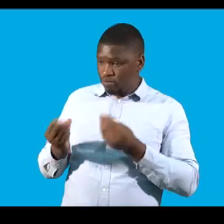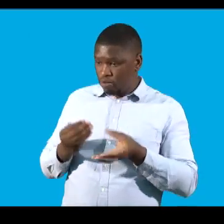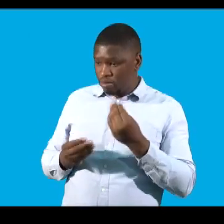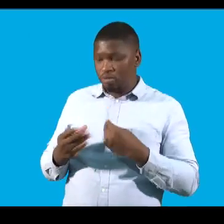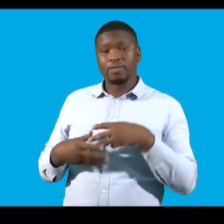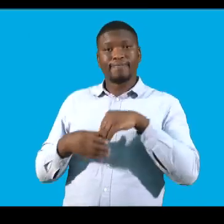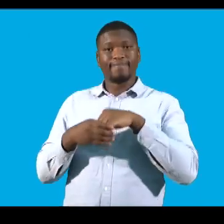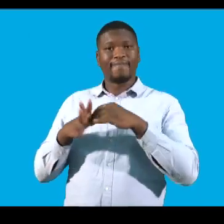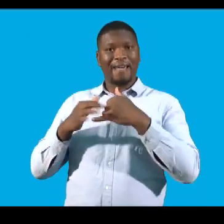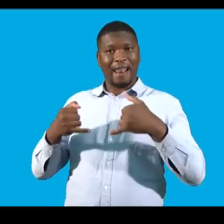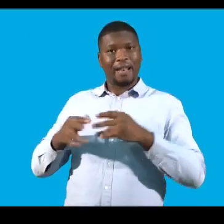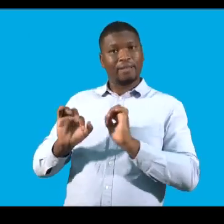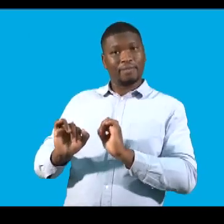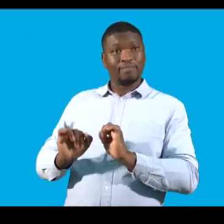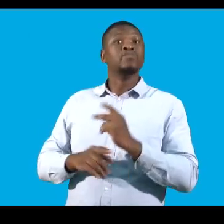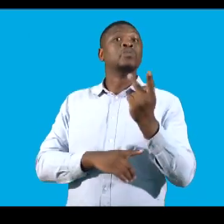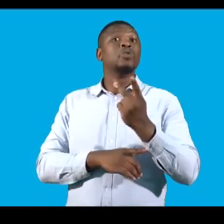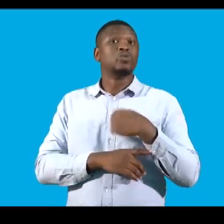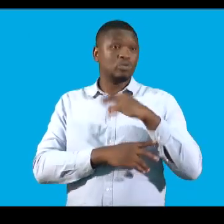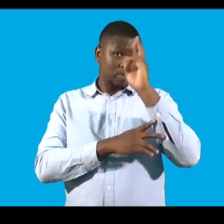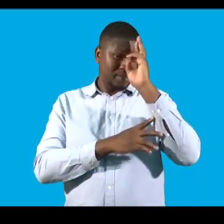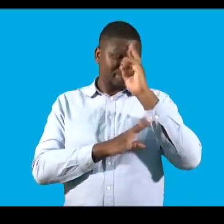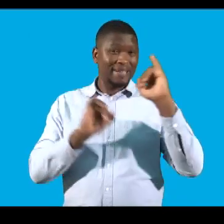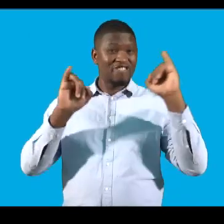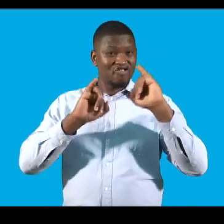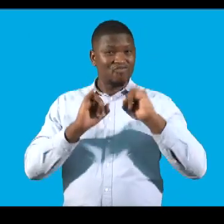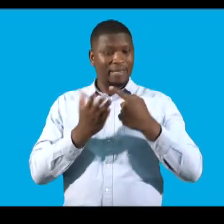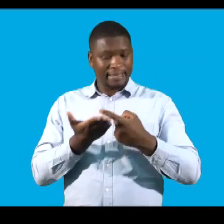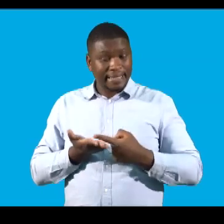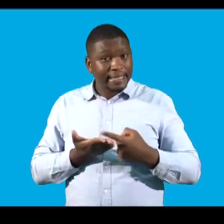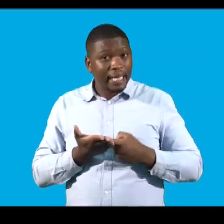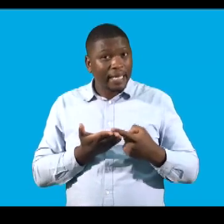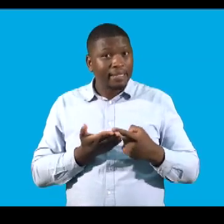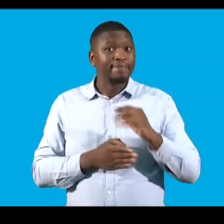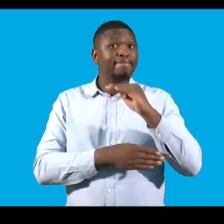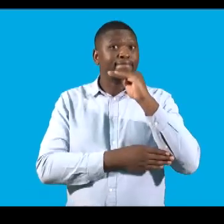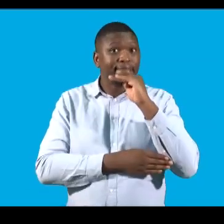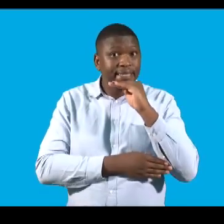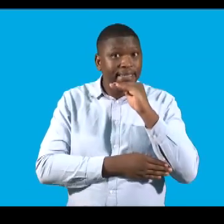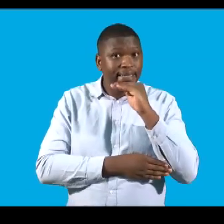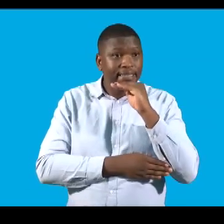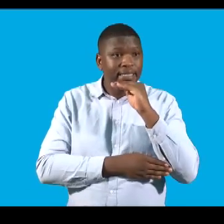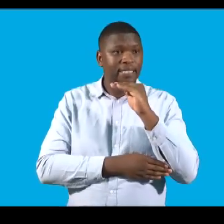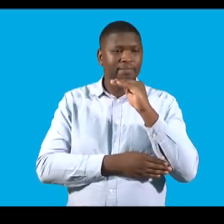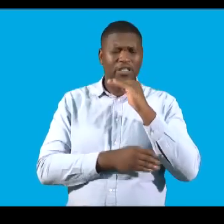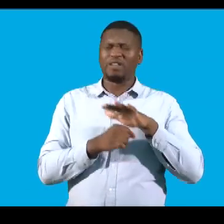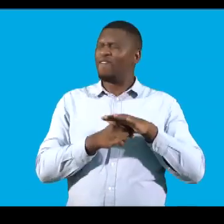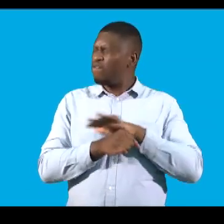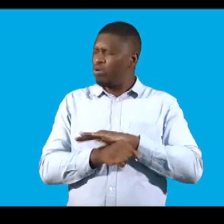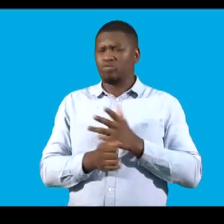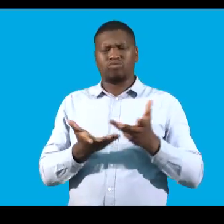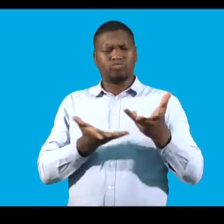possibly find within these lines. Remember, critically discuss refers to